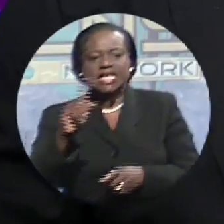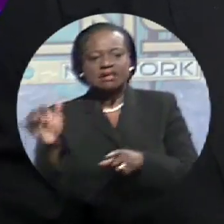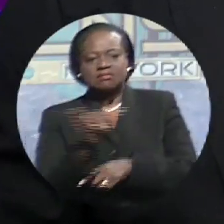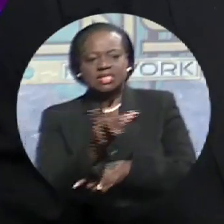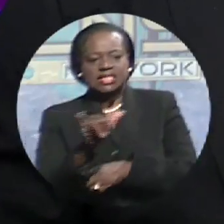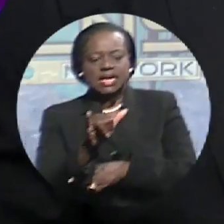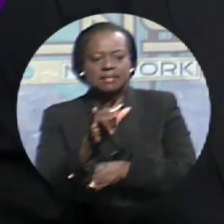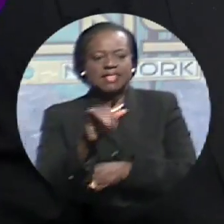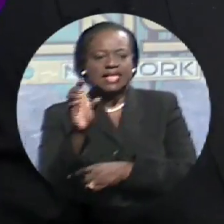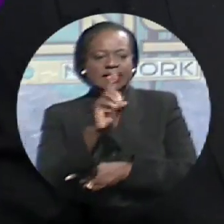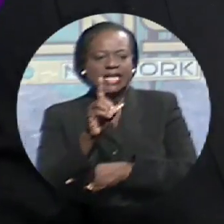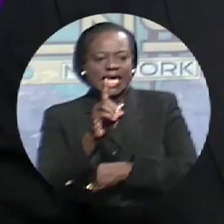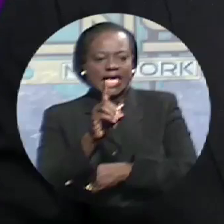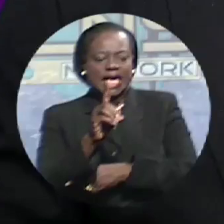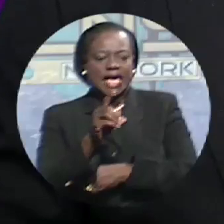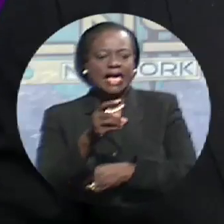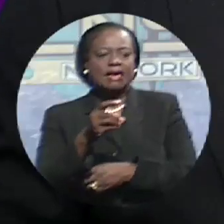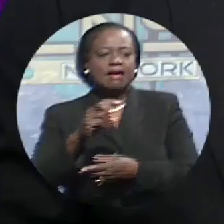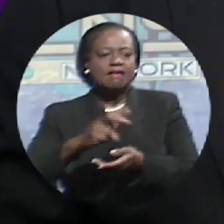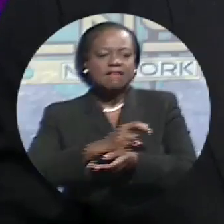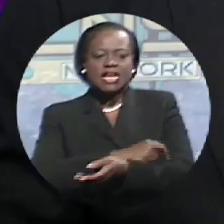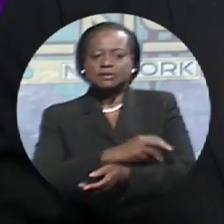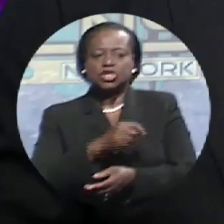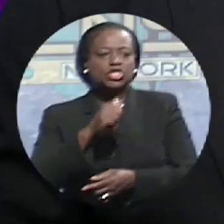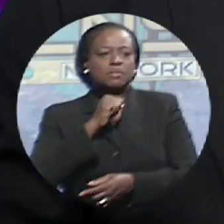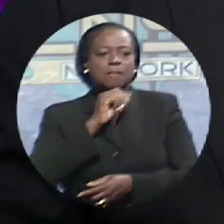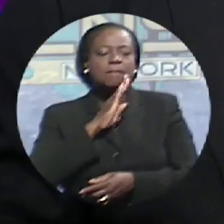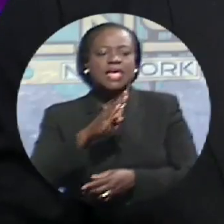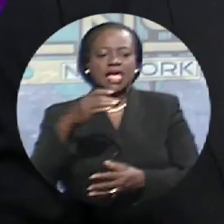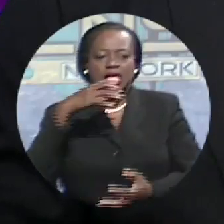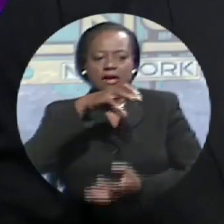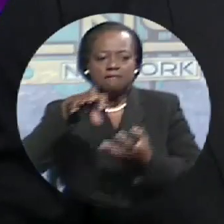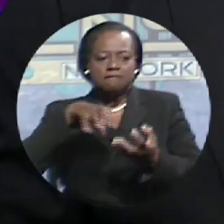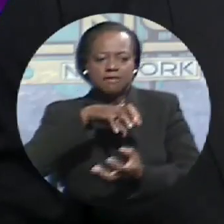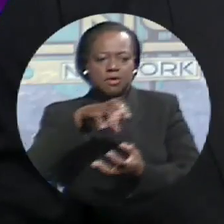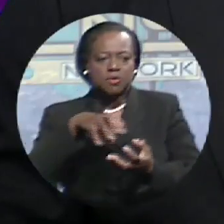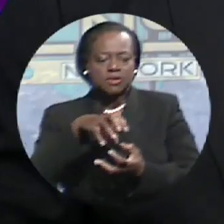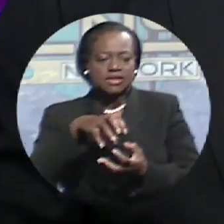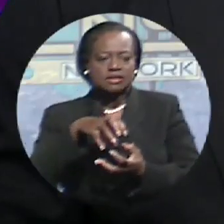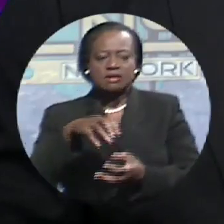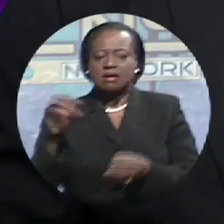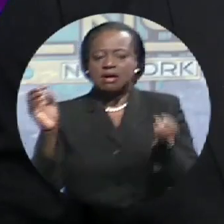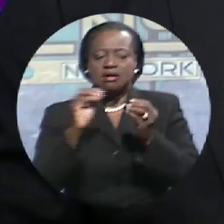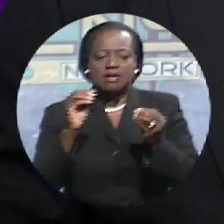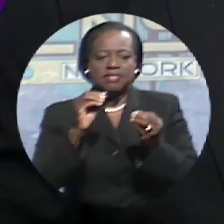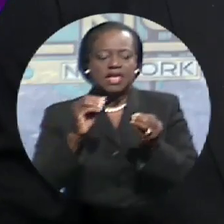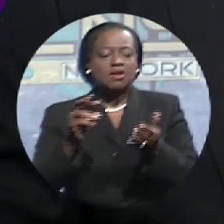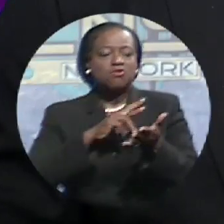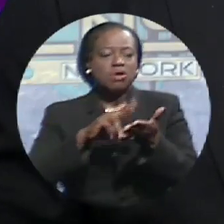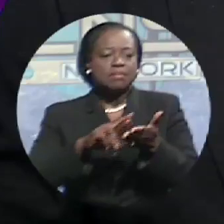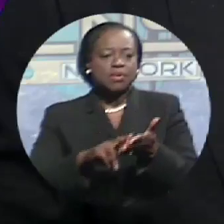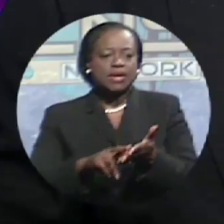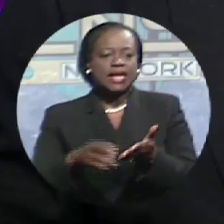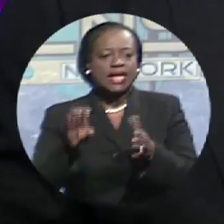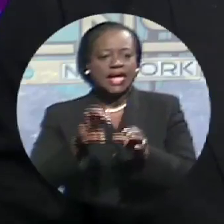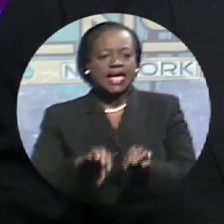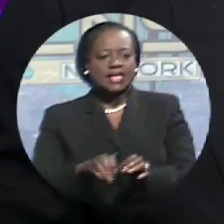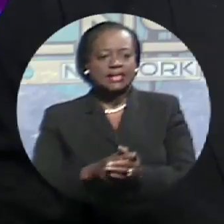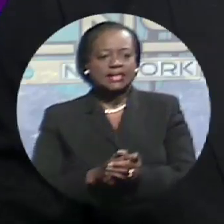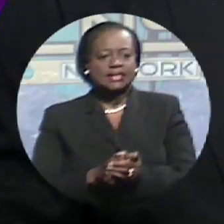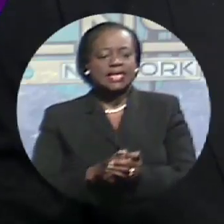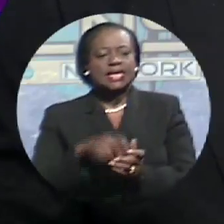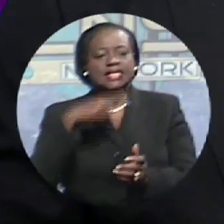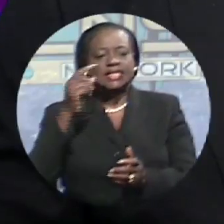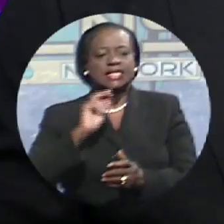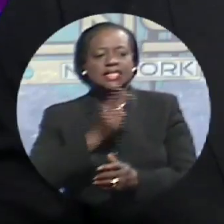but shouldn't be confused. And although local health officials confirm there have been no reported cases so far, Janaea Noel Ferguson tells us